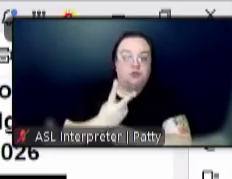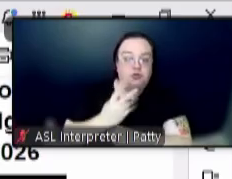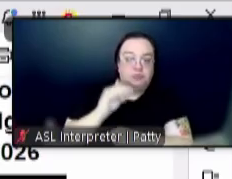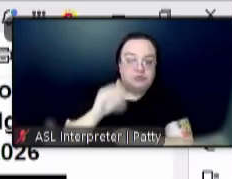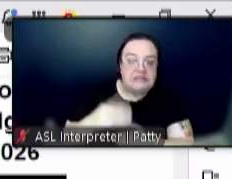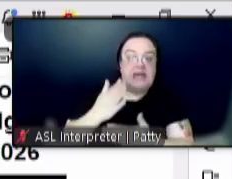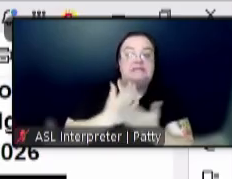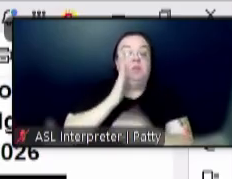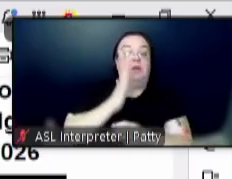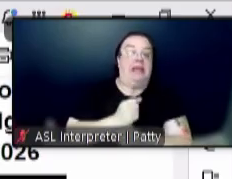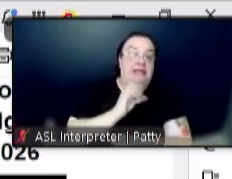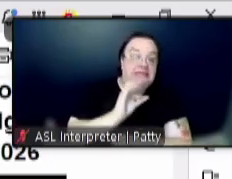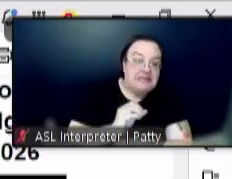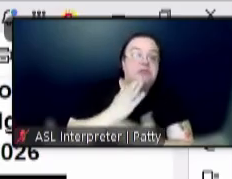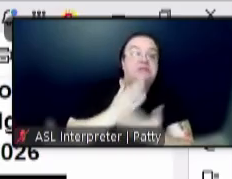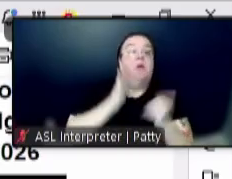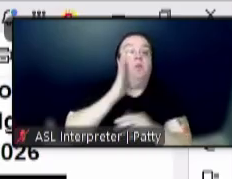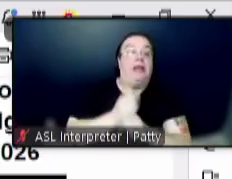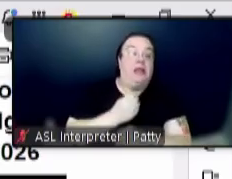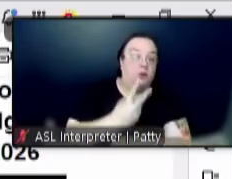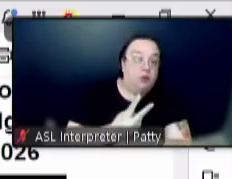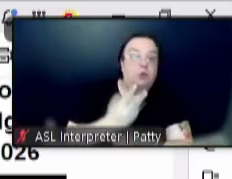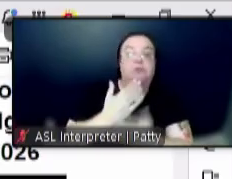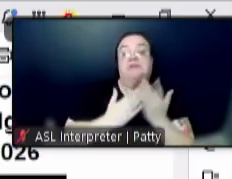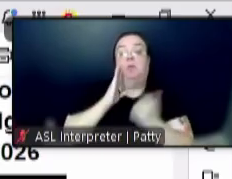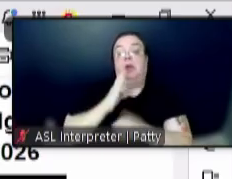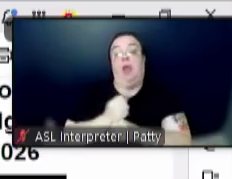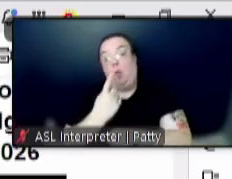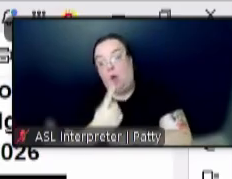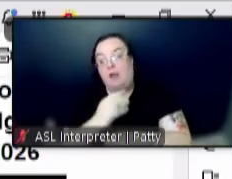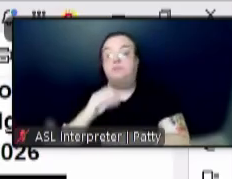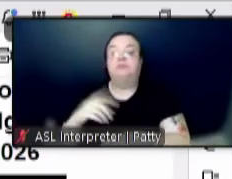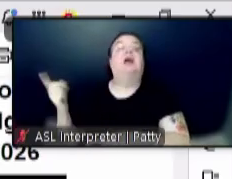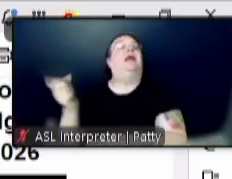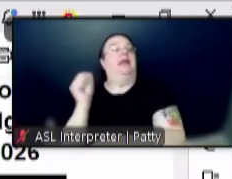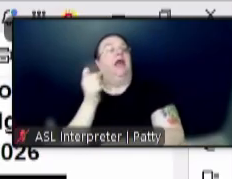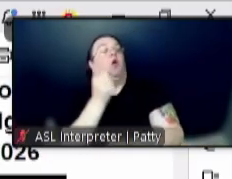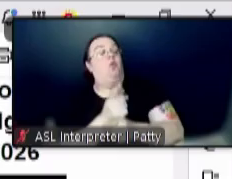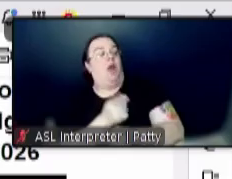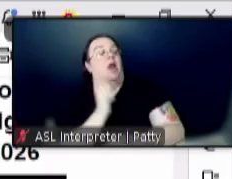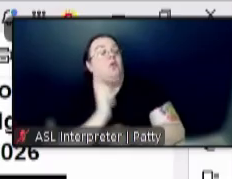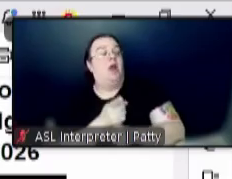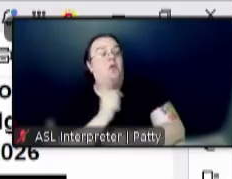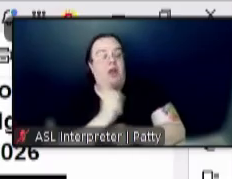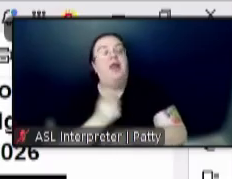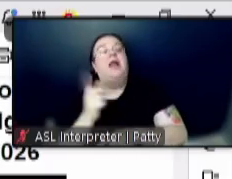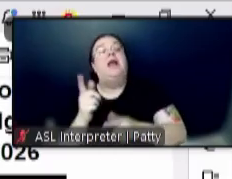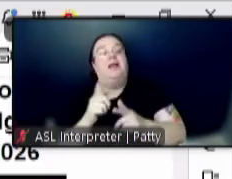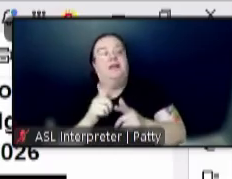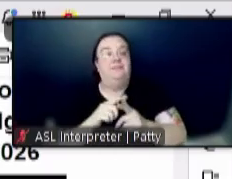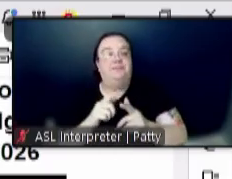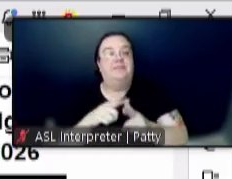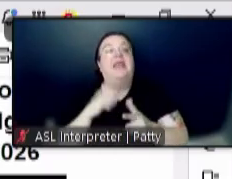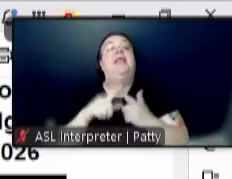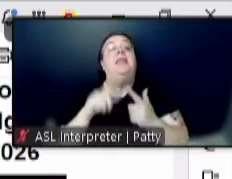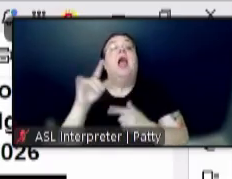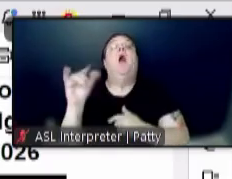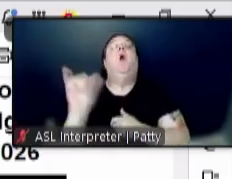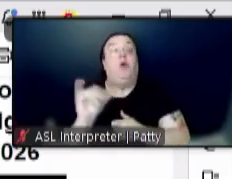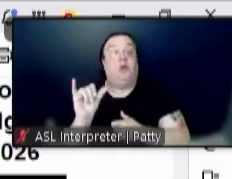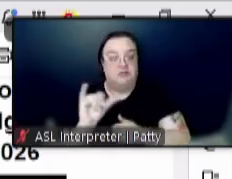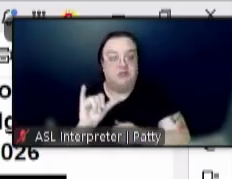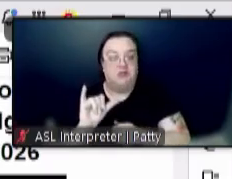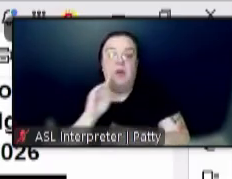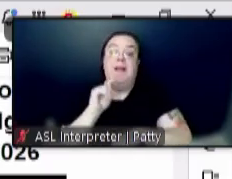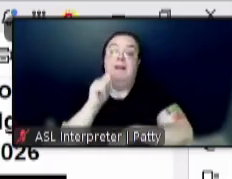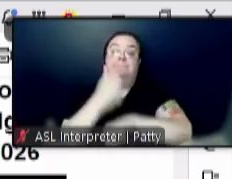0, some will get 2, some will get 1. Correct. I mean, And then also, and then also, it's based